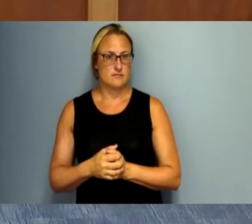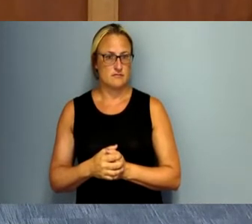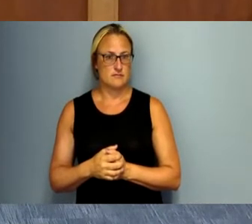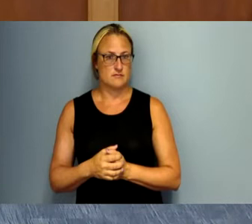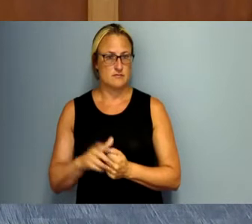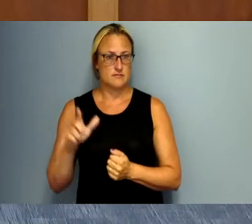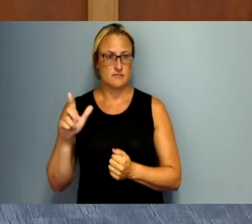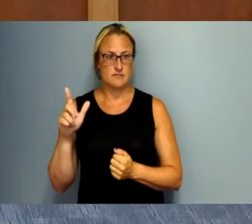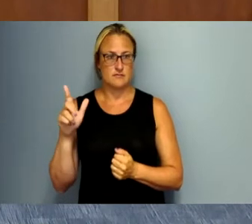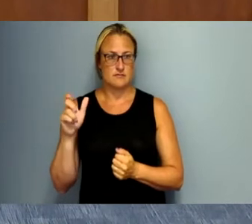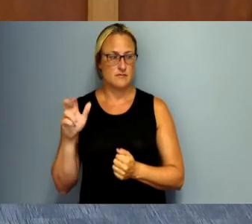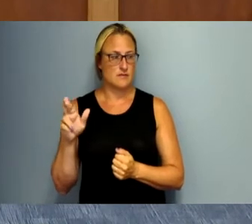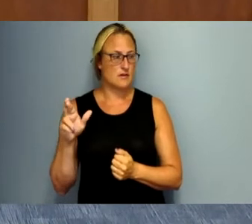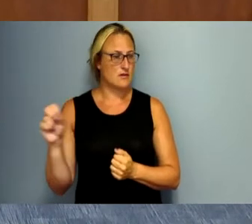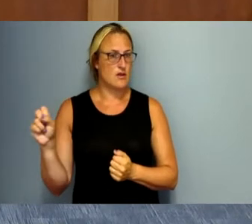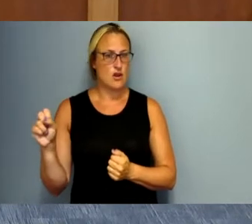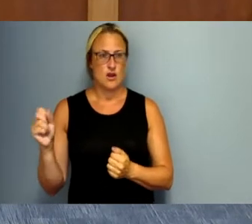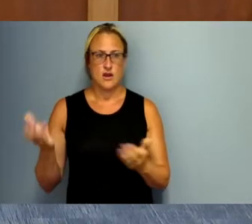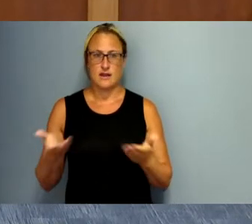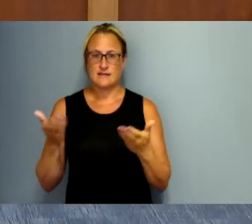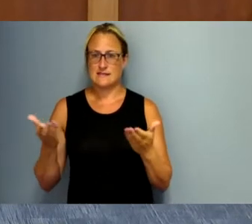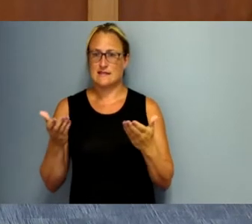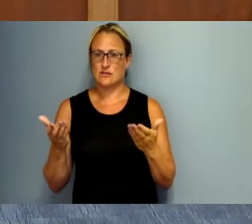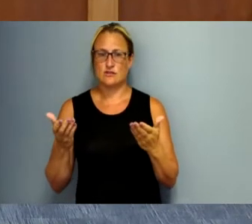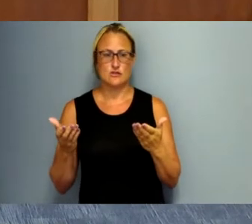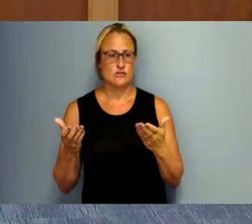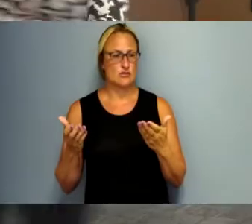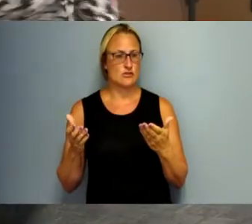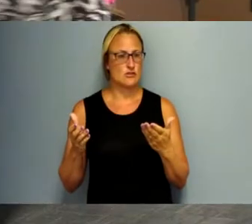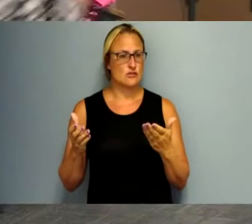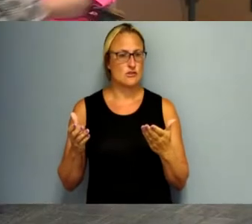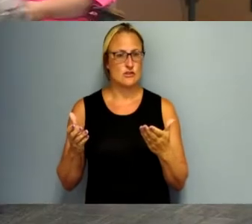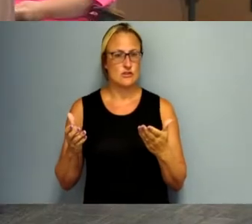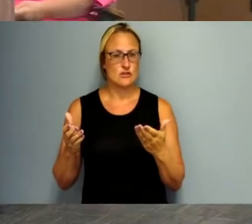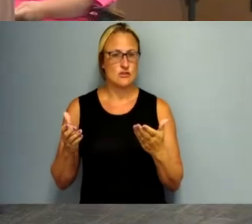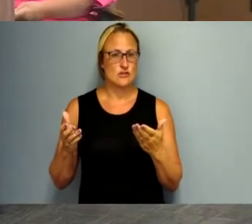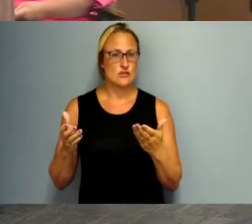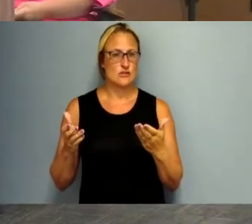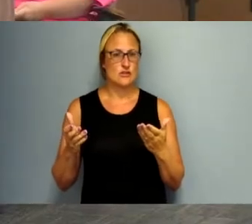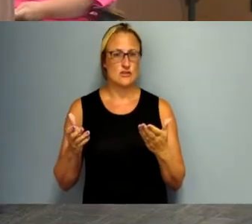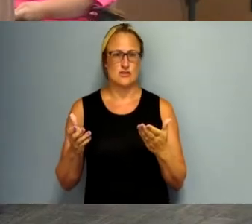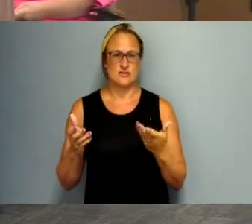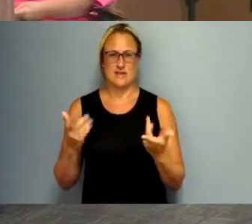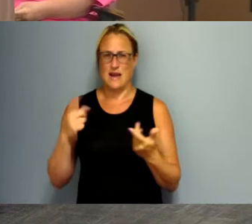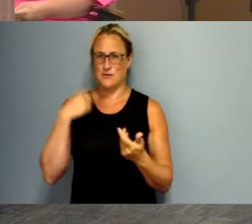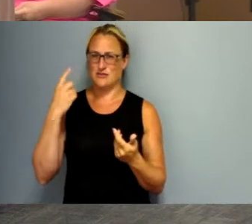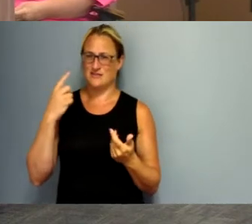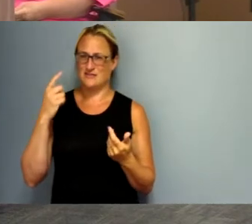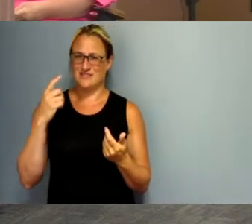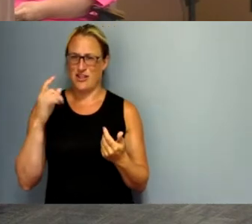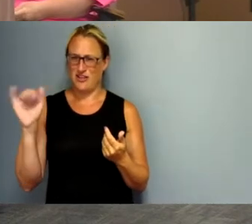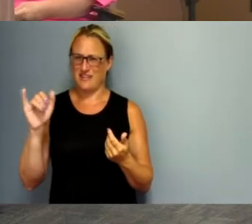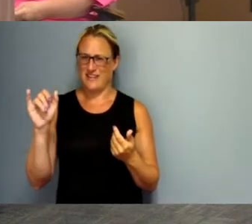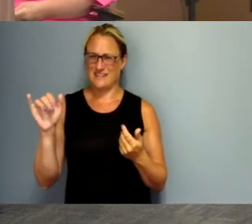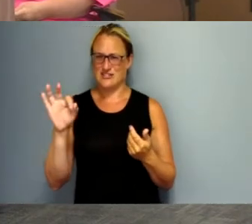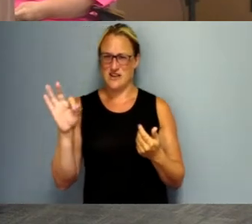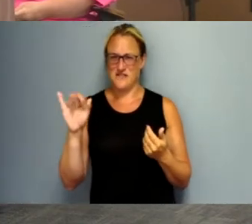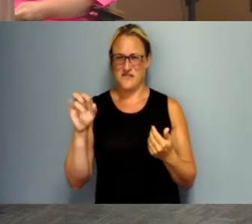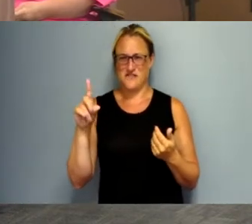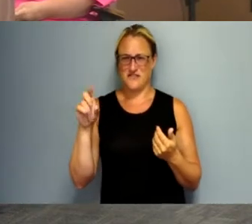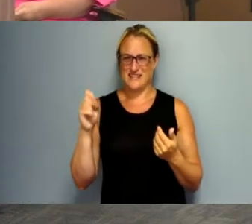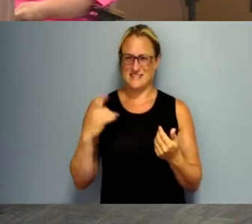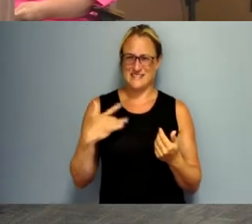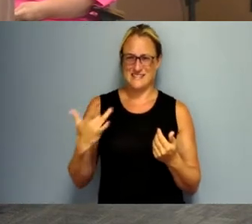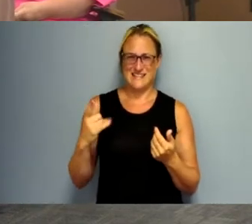Lars. Where's oh, she is. Oh, okay. I was looking for Jeff Fields. You don't look like Jeff Fields. Good morning. So